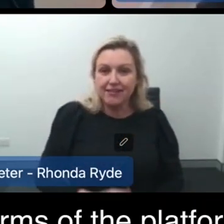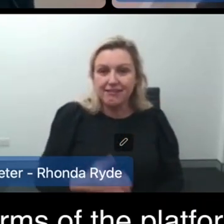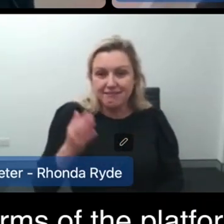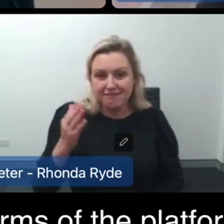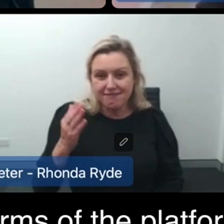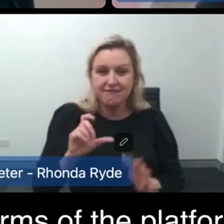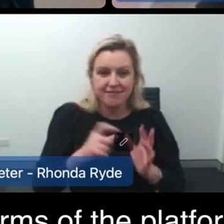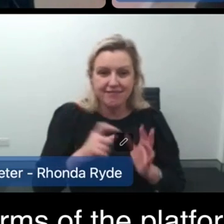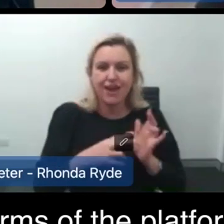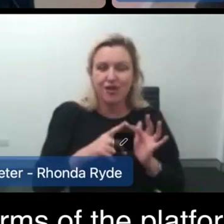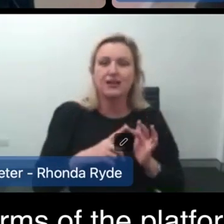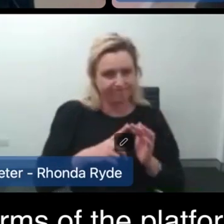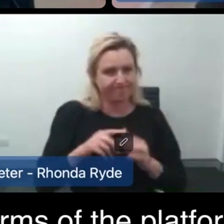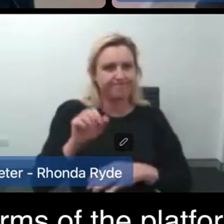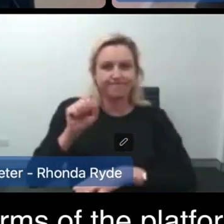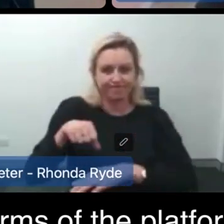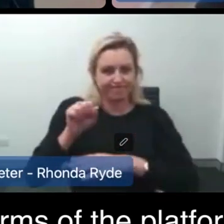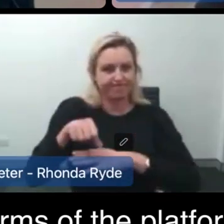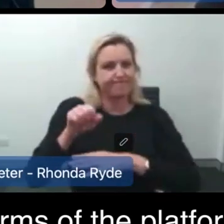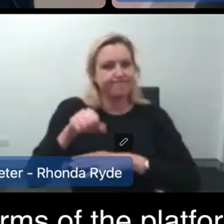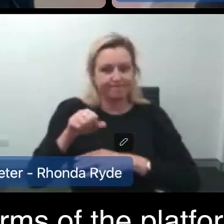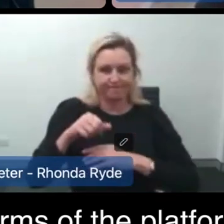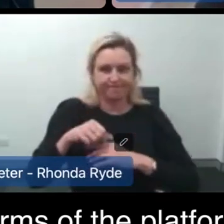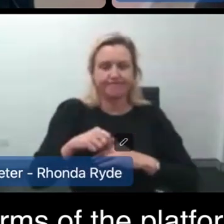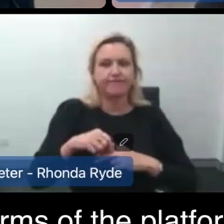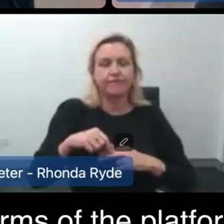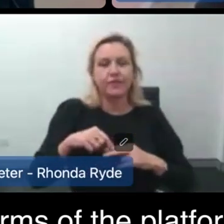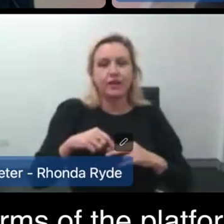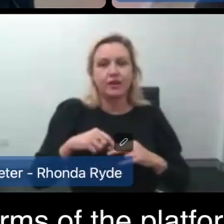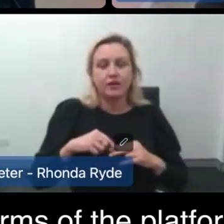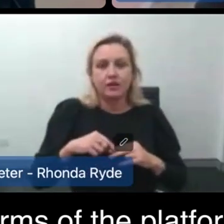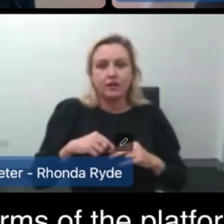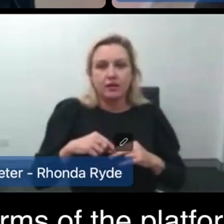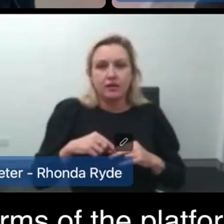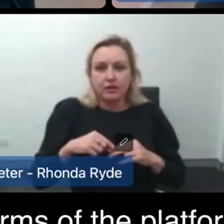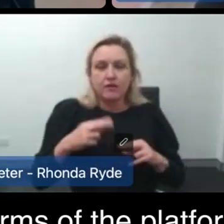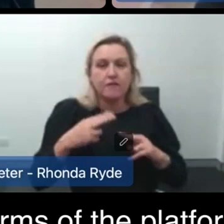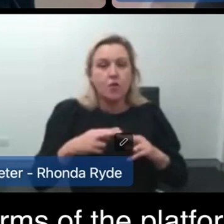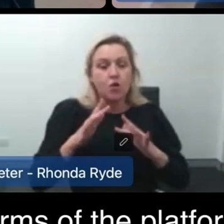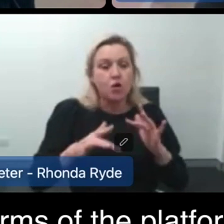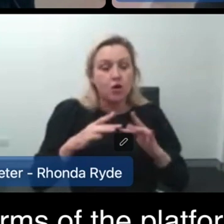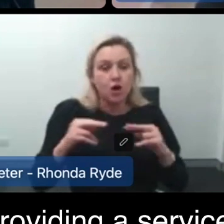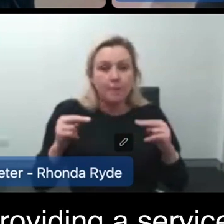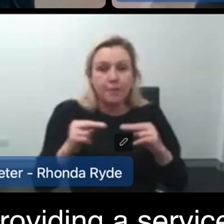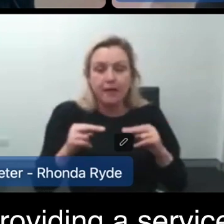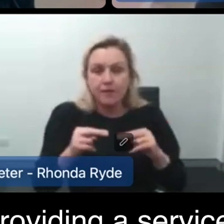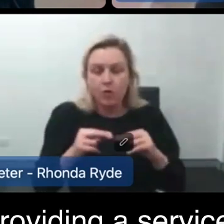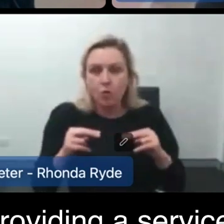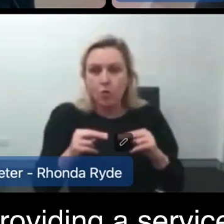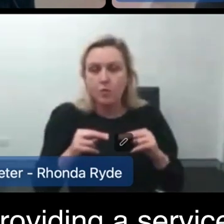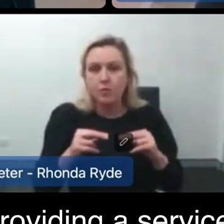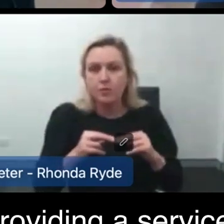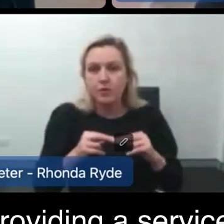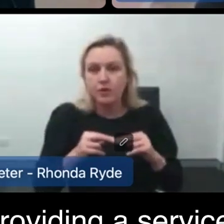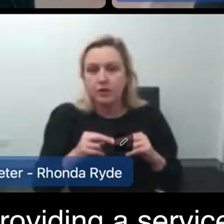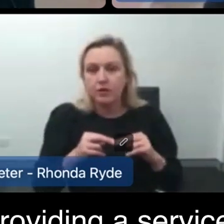Thank you. Absolutely. So in terms of the platforms, as